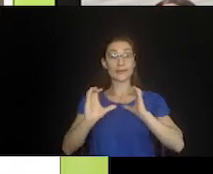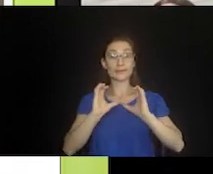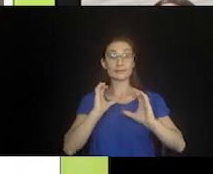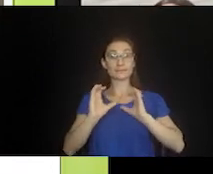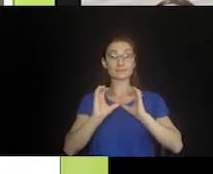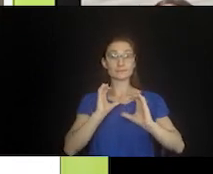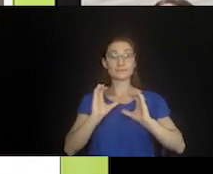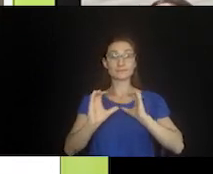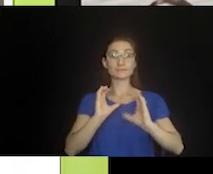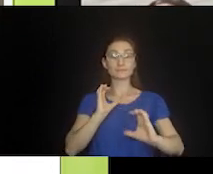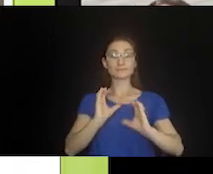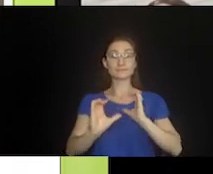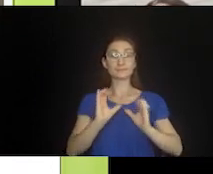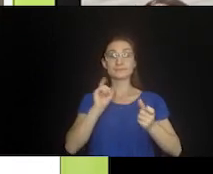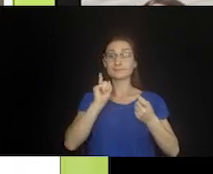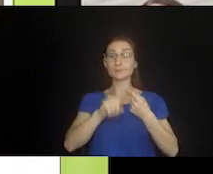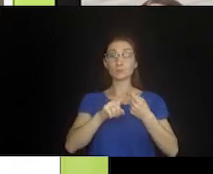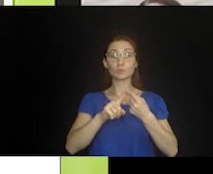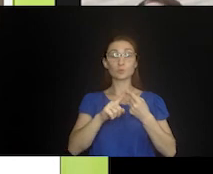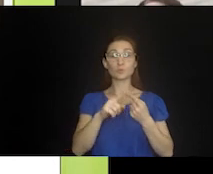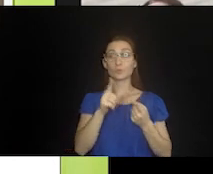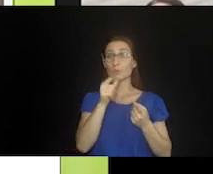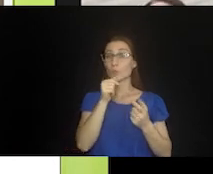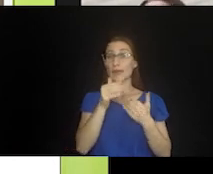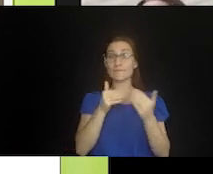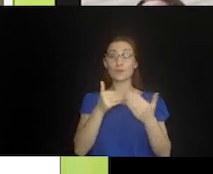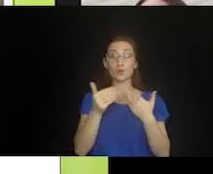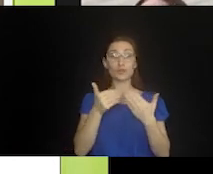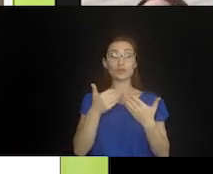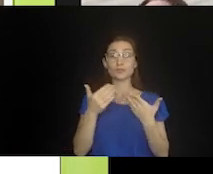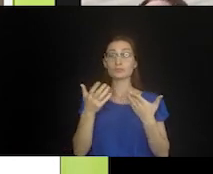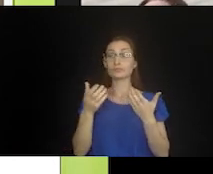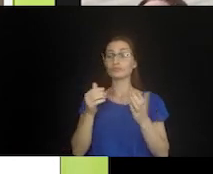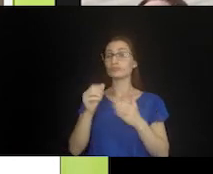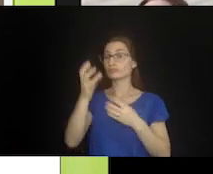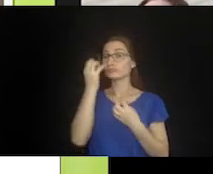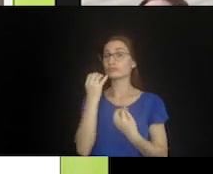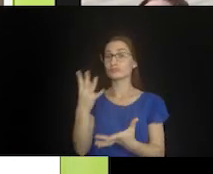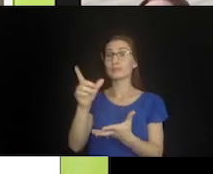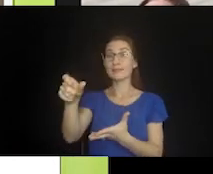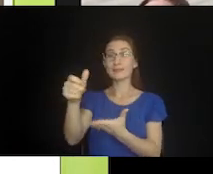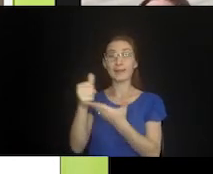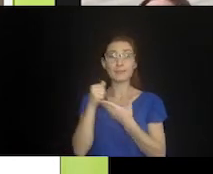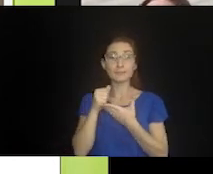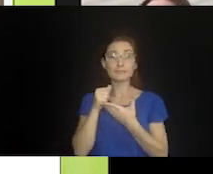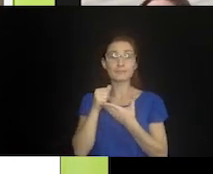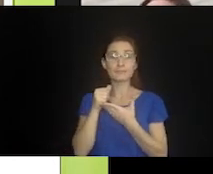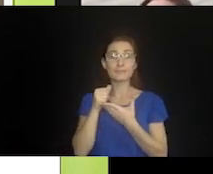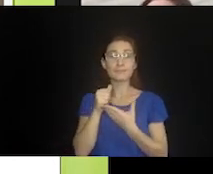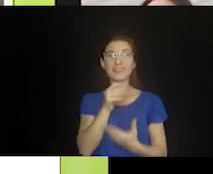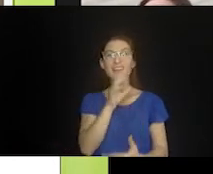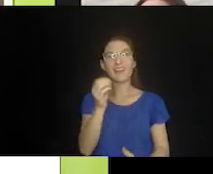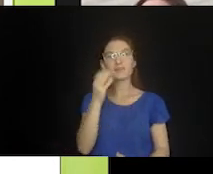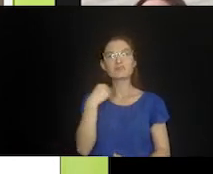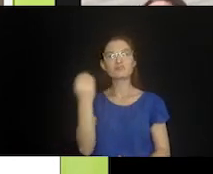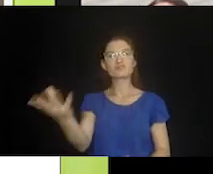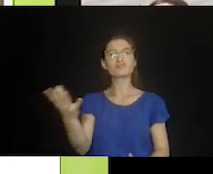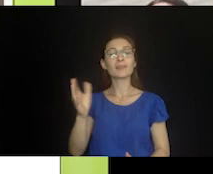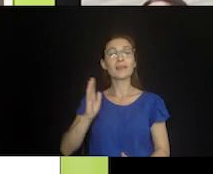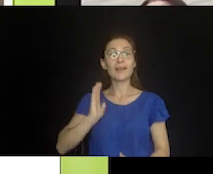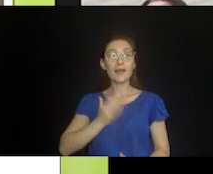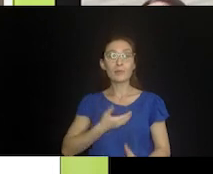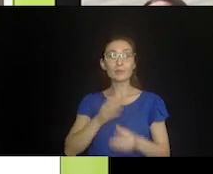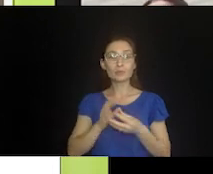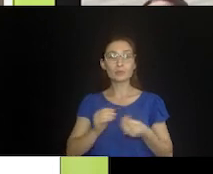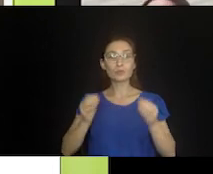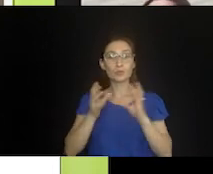able to communicate that to whoever they can that is going to help them,